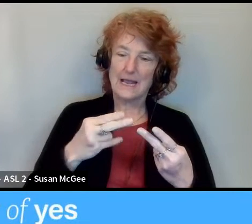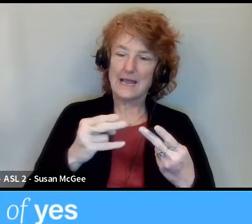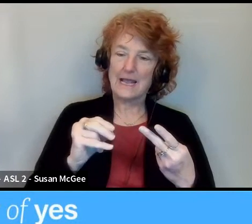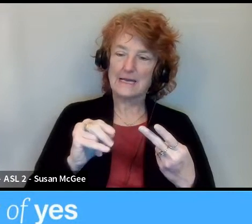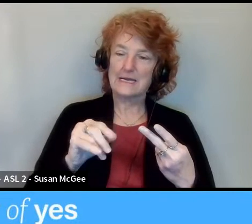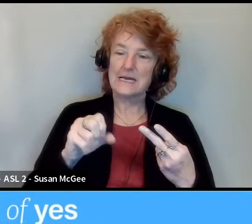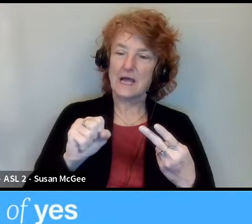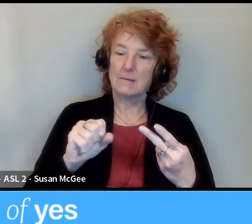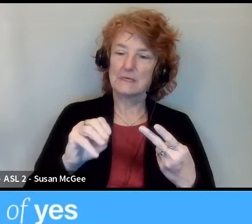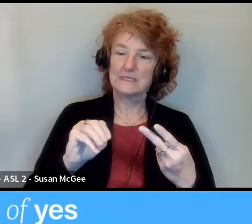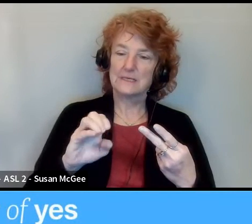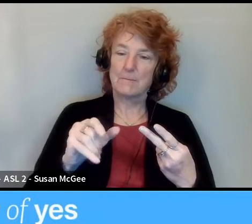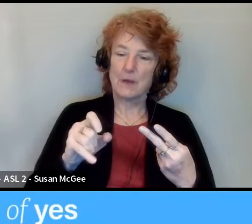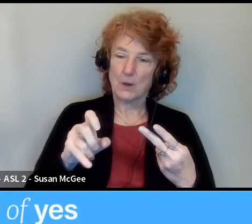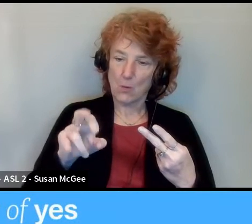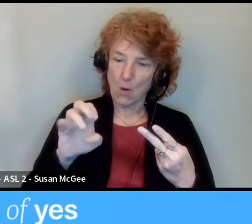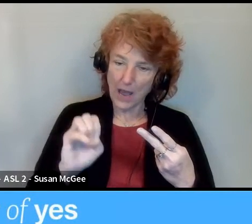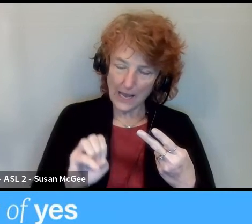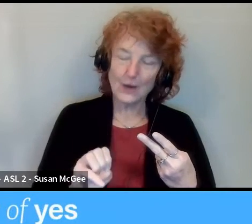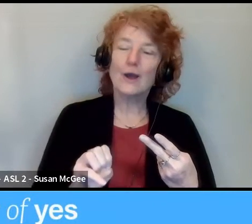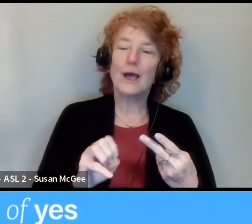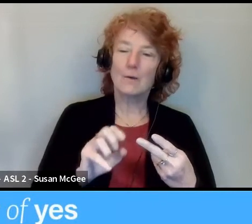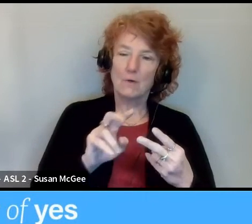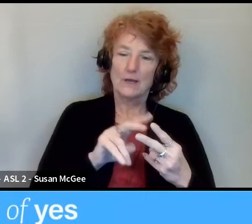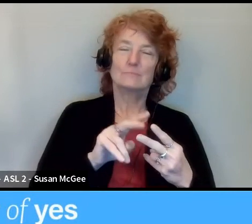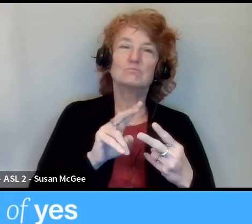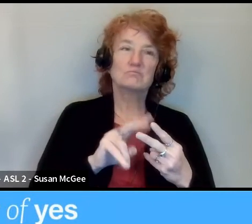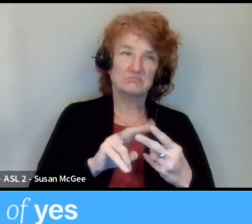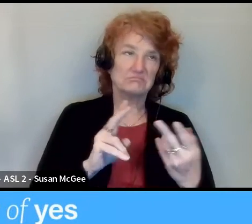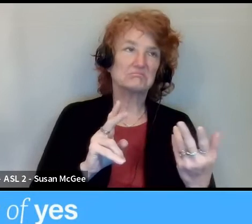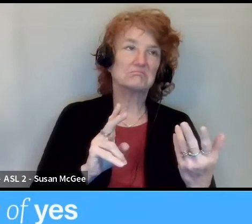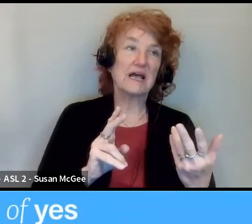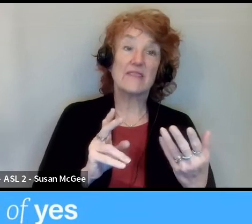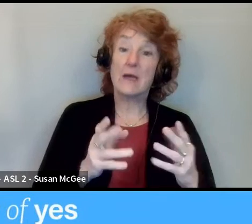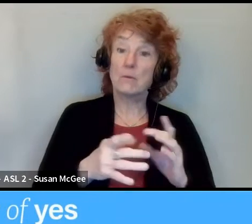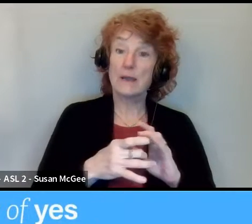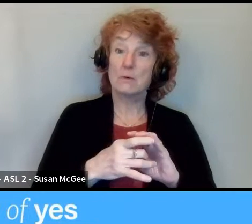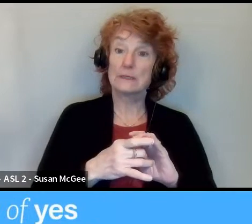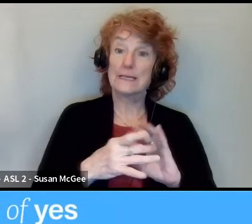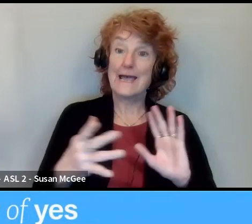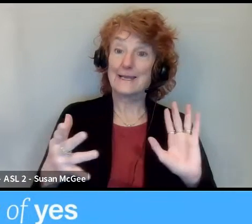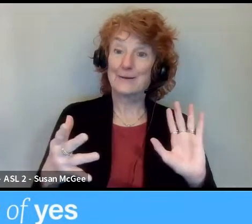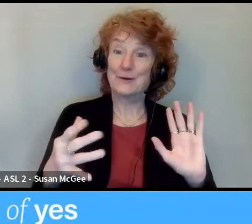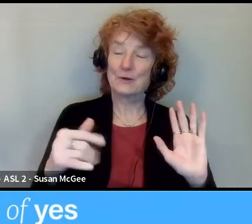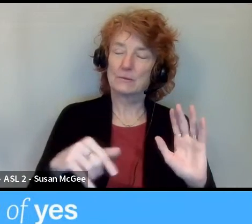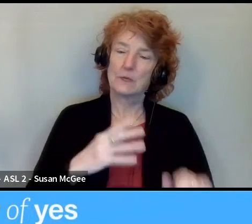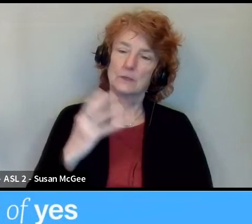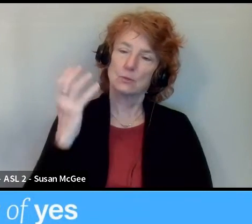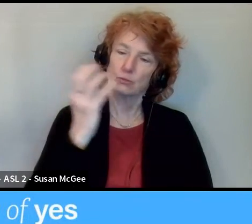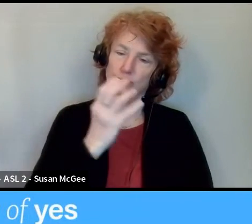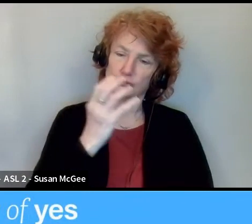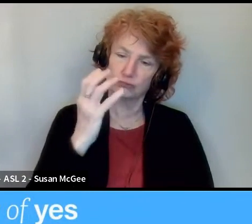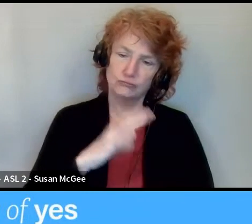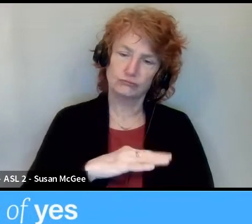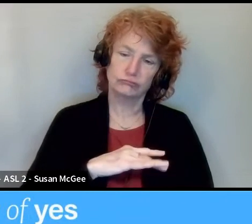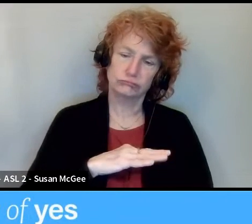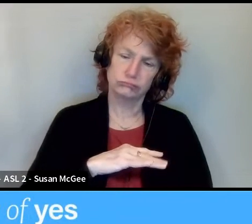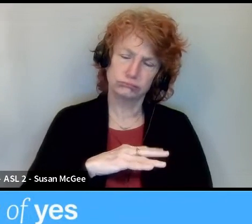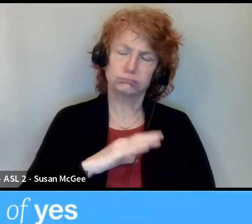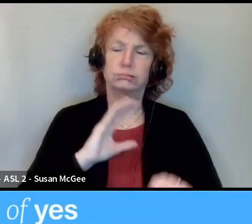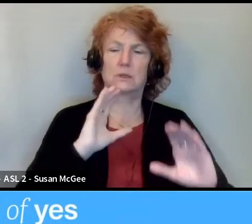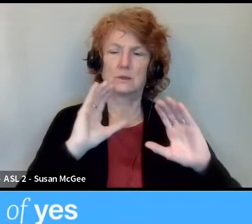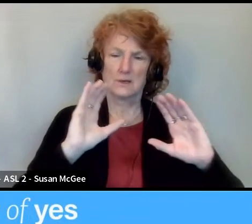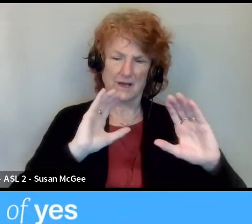and then want to let everyone go. This has been a really incredible and robust conversation. So Jamel, please join